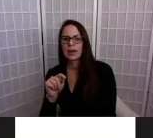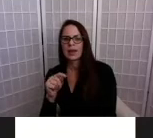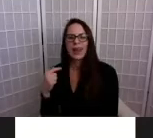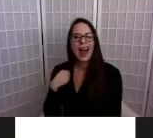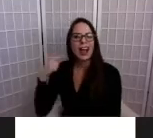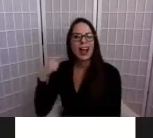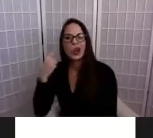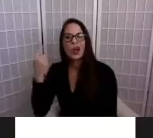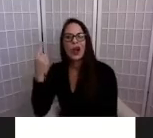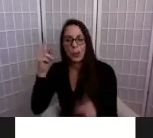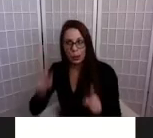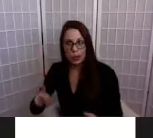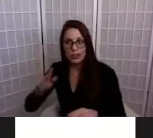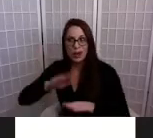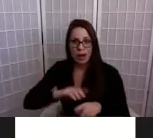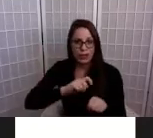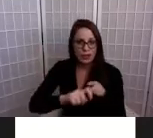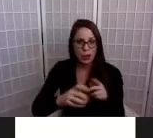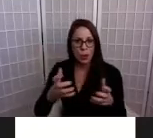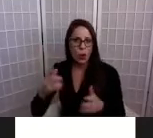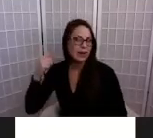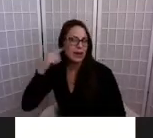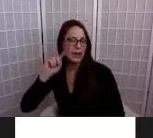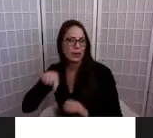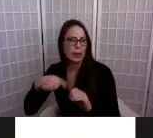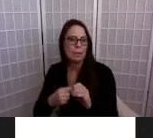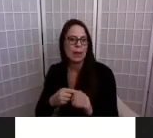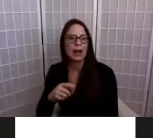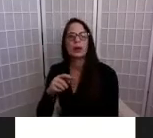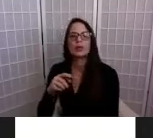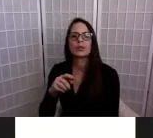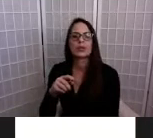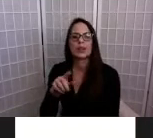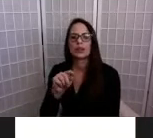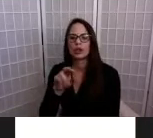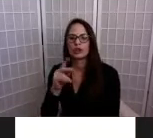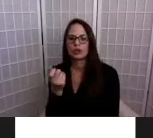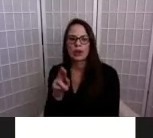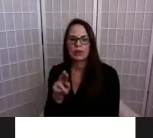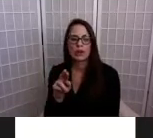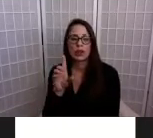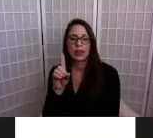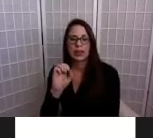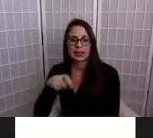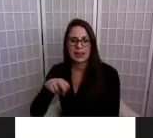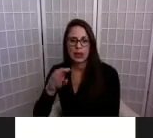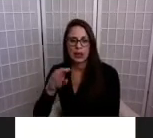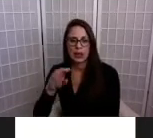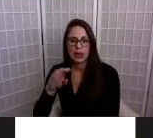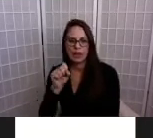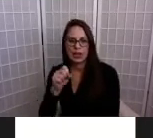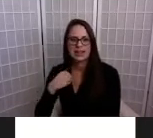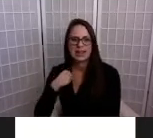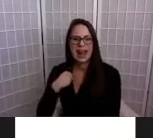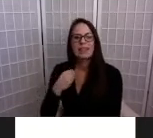included deeper veins. But deeper veins is a tendonitis of the wrist. There's pain and swelling along the side of your